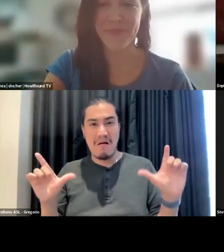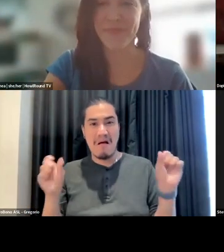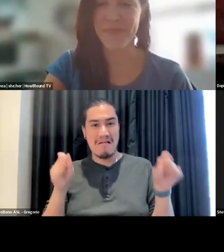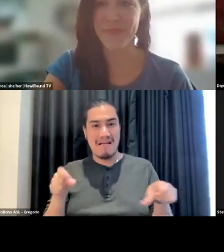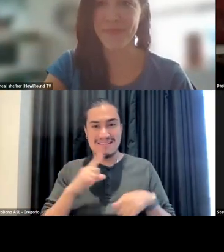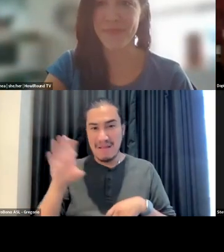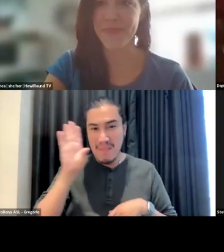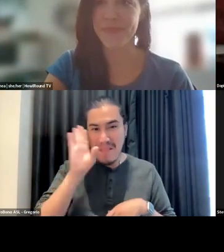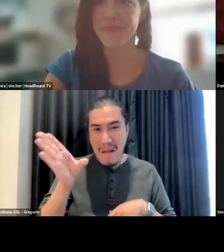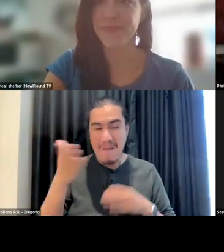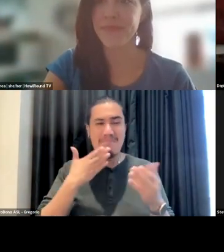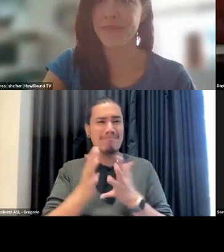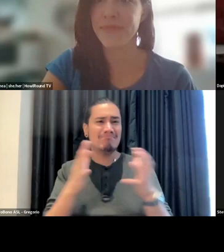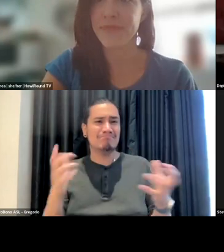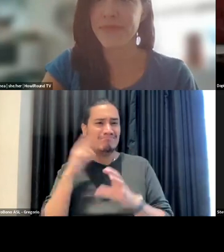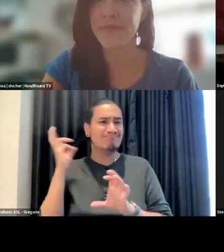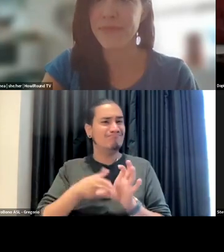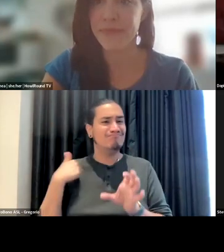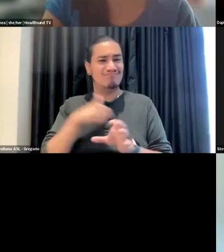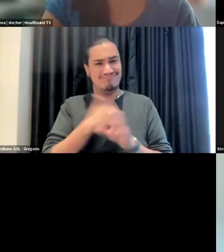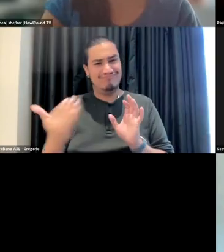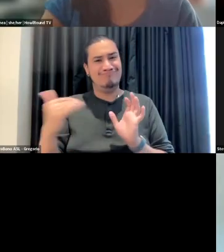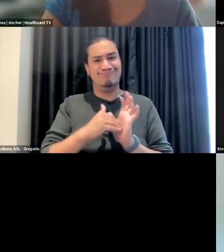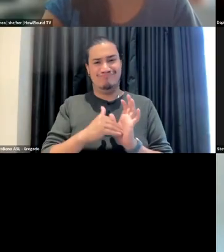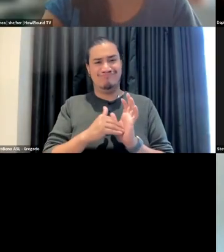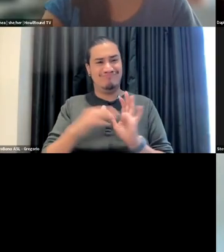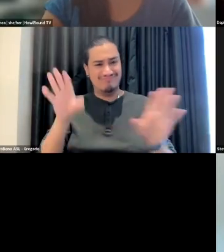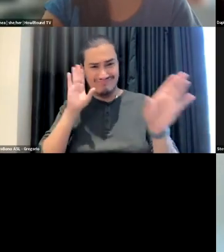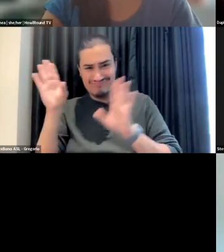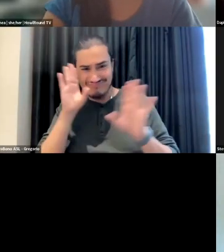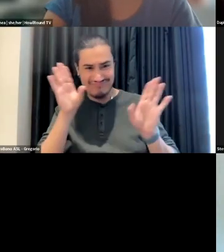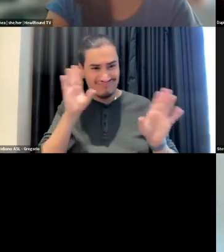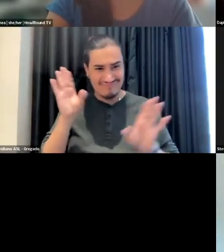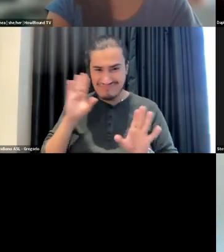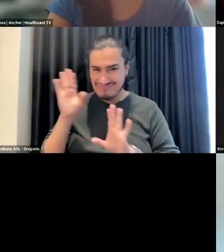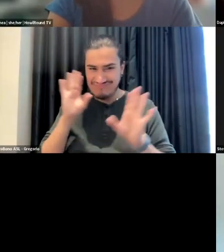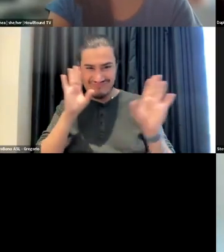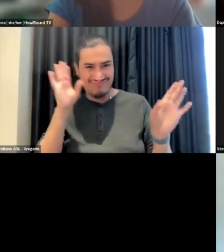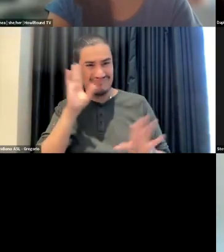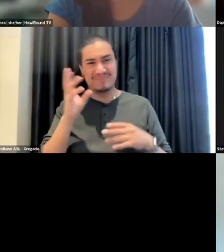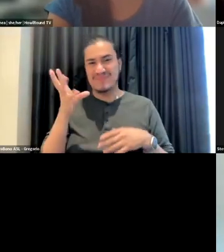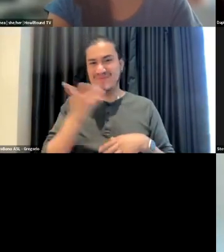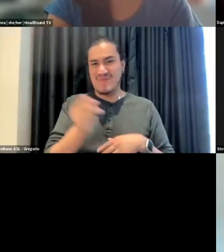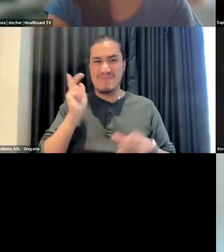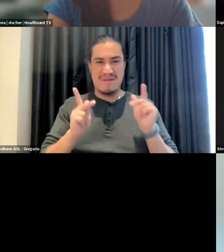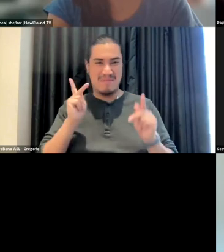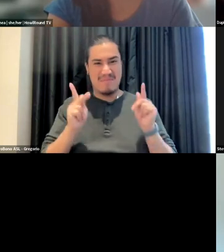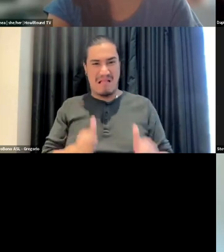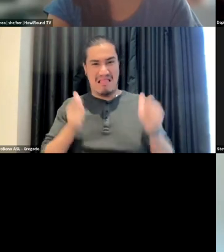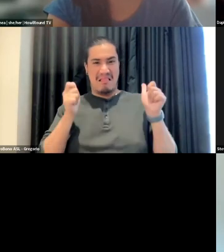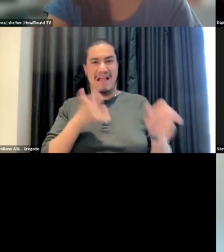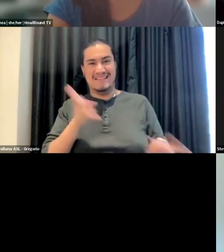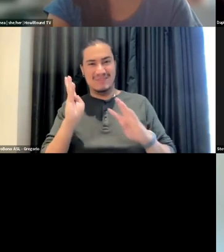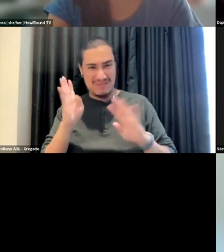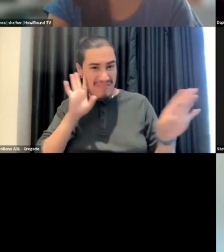hello. Thank you so much for joining us again. Hello, hello, hello. I know some people are live streaming. Hello, hello,